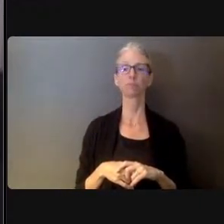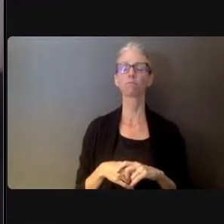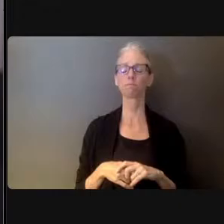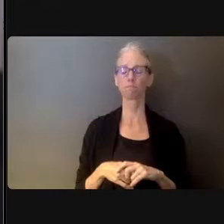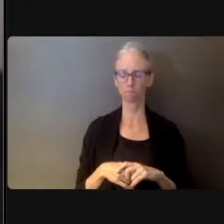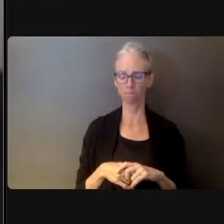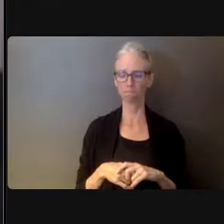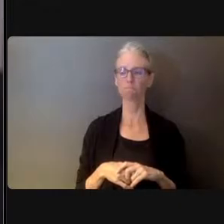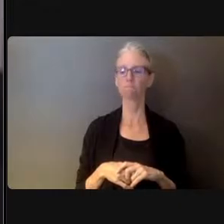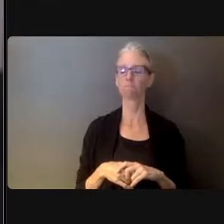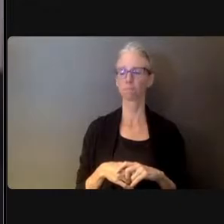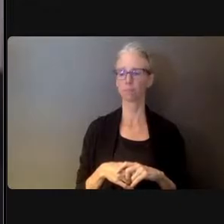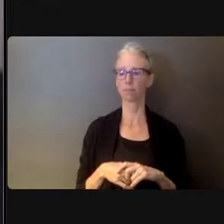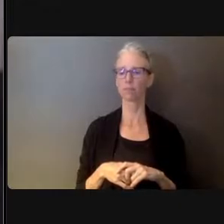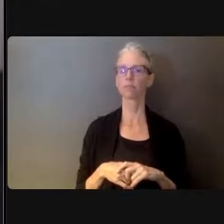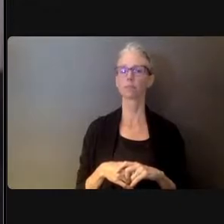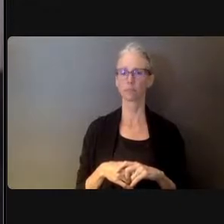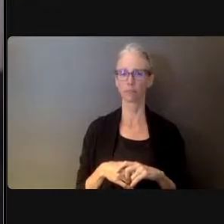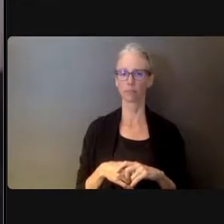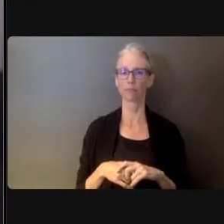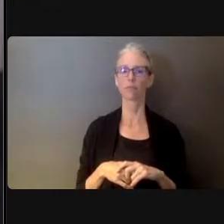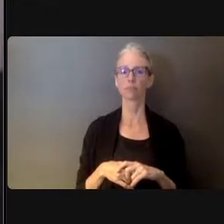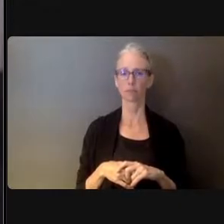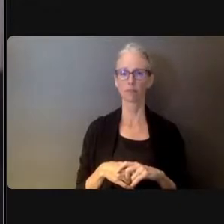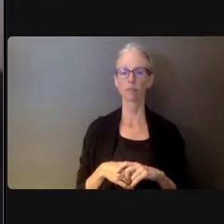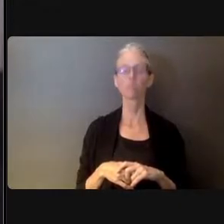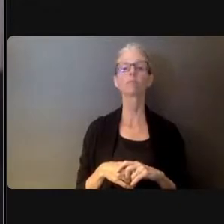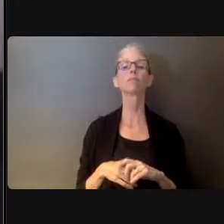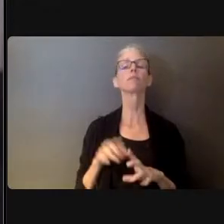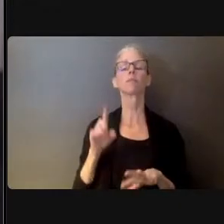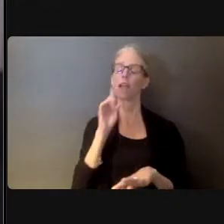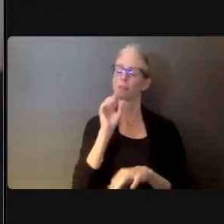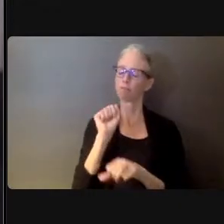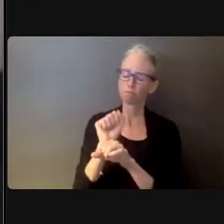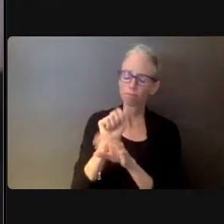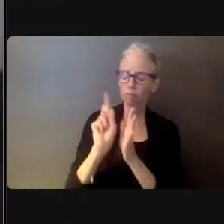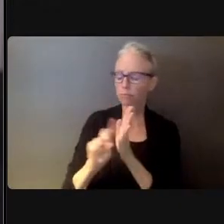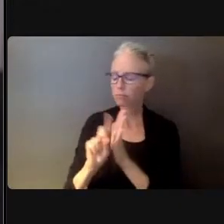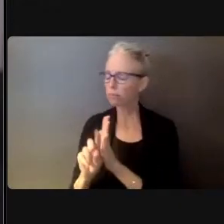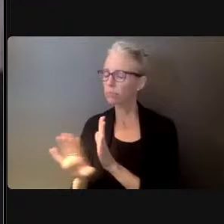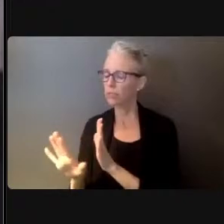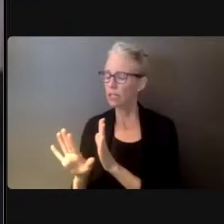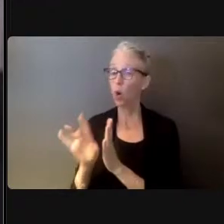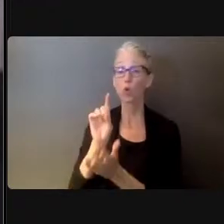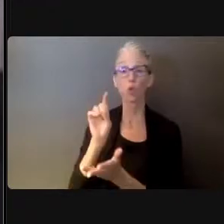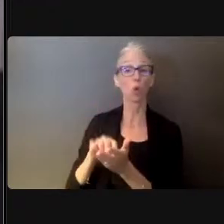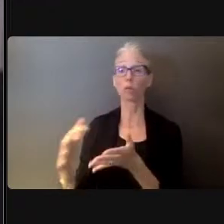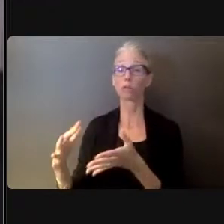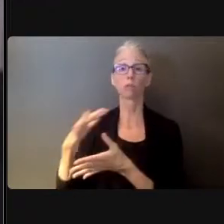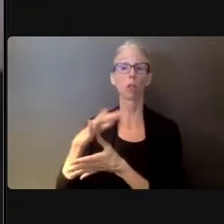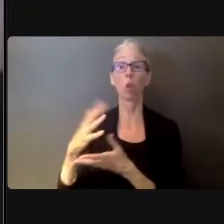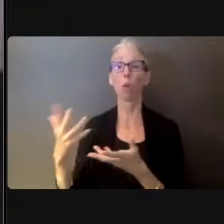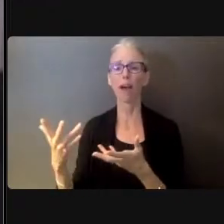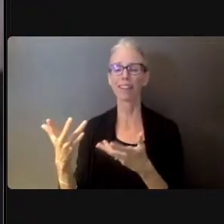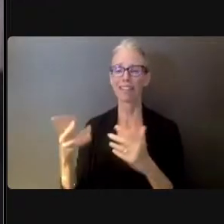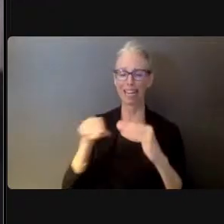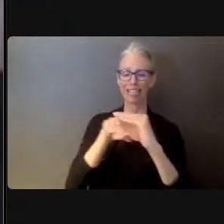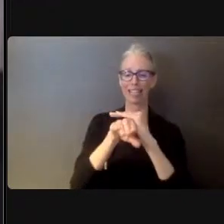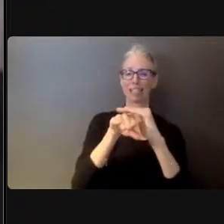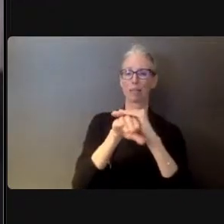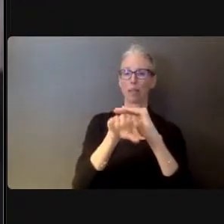A key message that came out of a lot of this work is that accessibility means different things to different